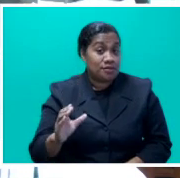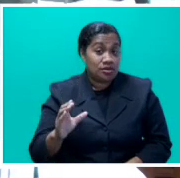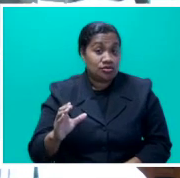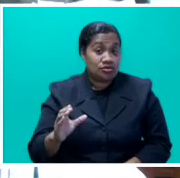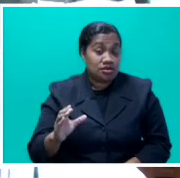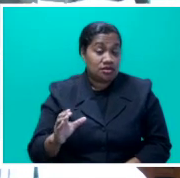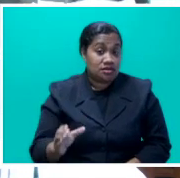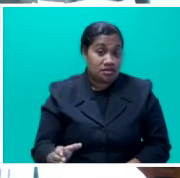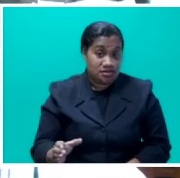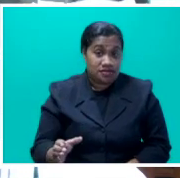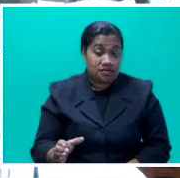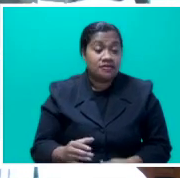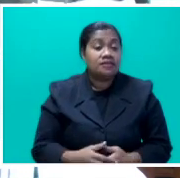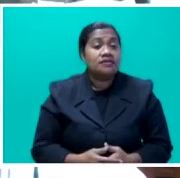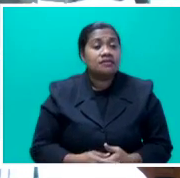that